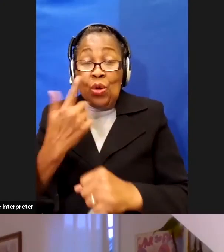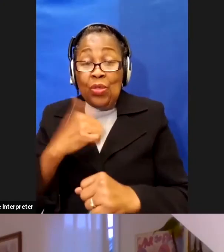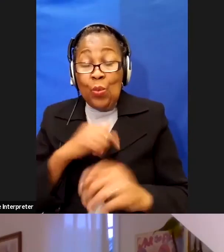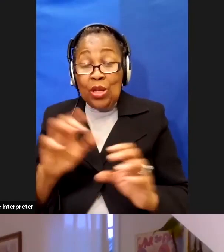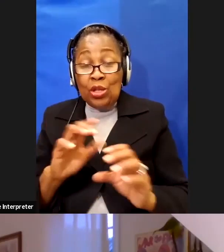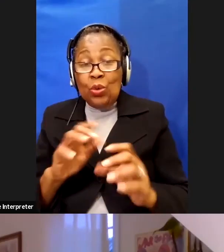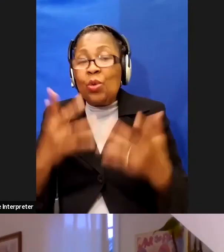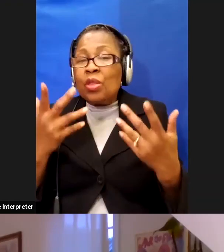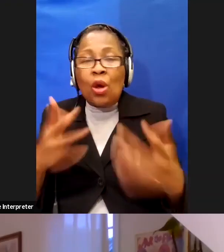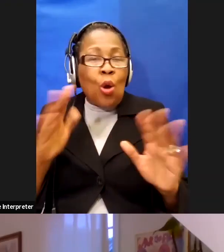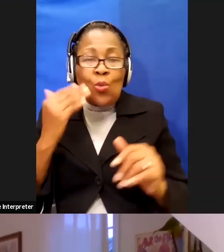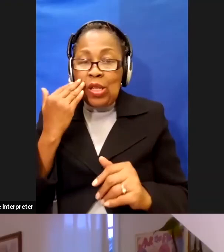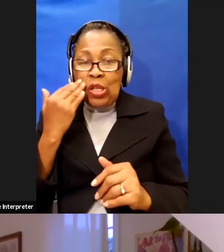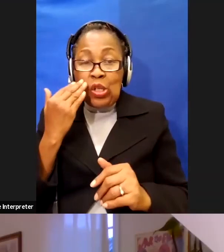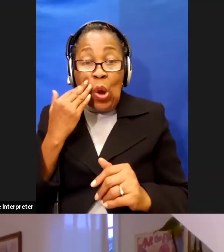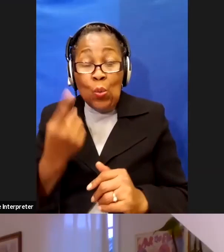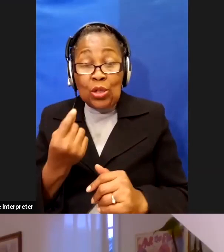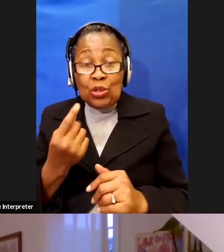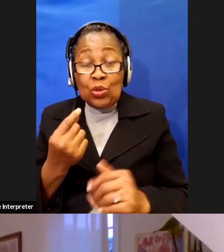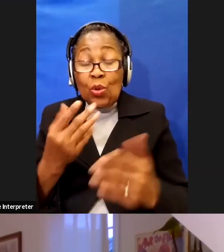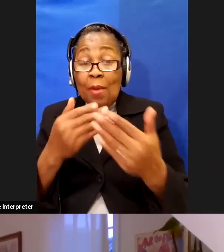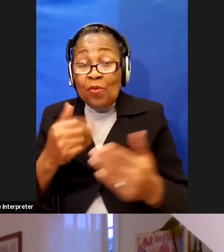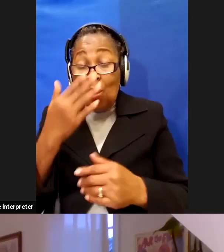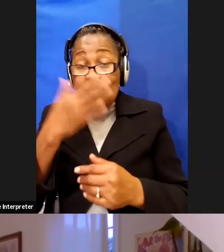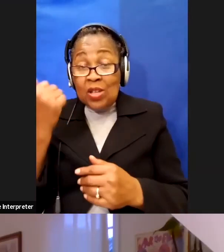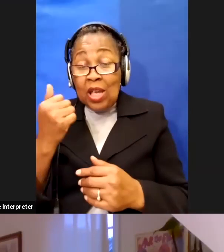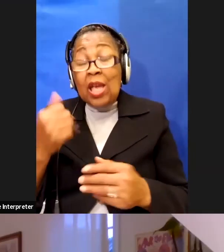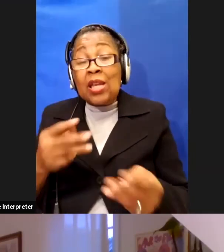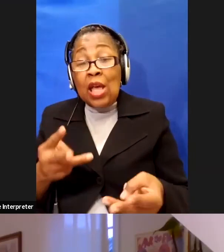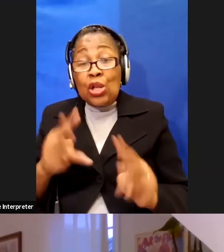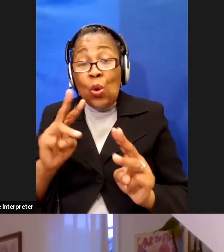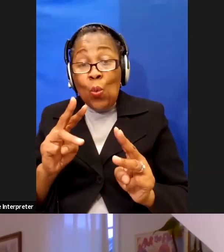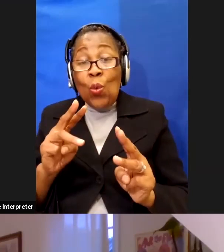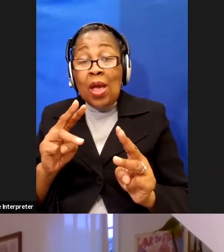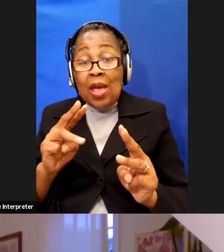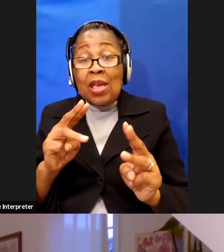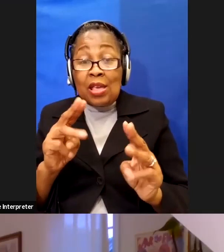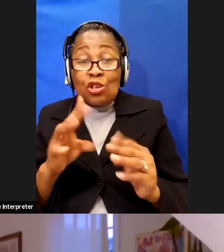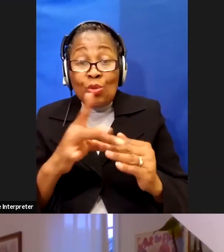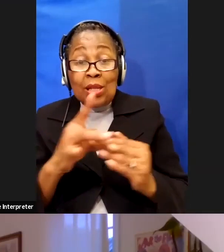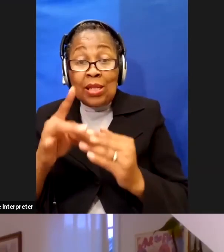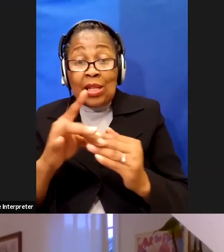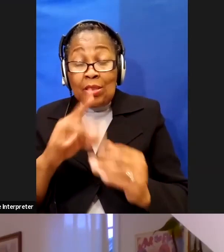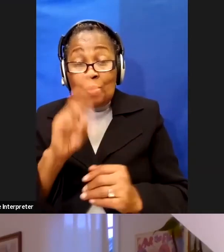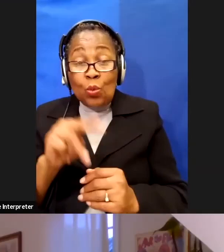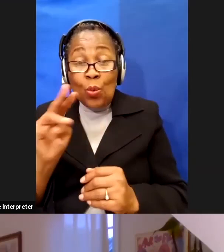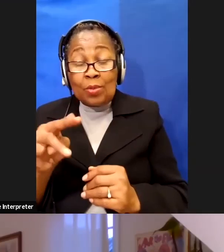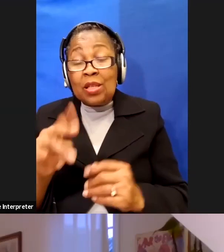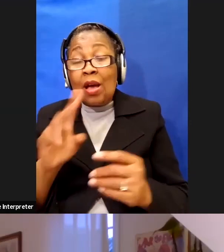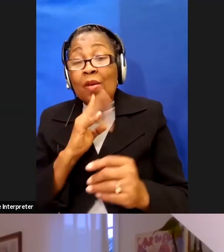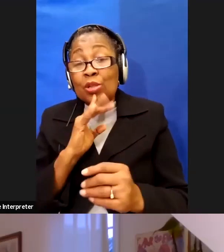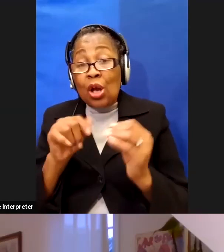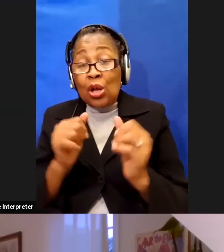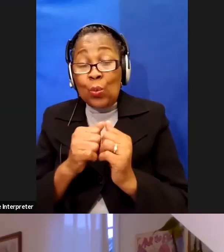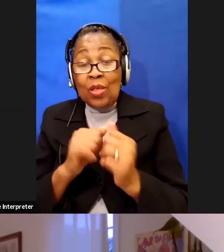know what to do. And before I forget, also a way that you can drive people to your website. I was talking with a friend, she was actually